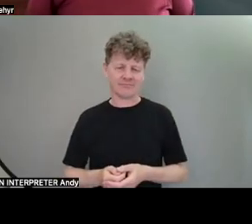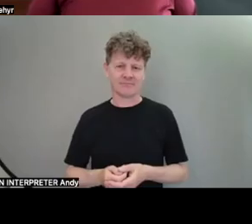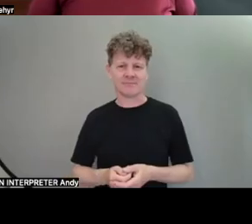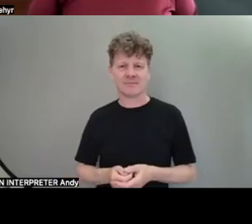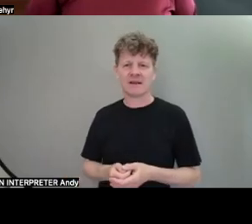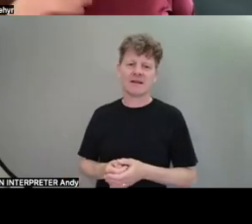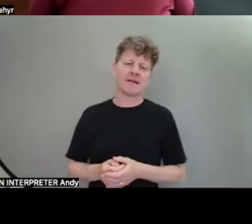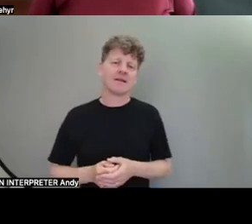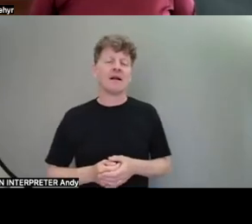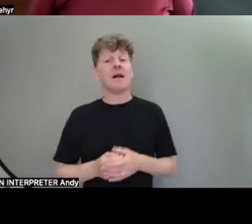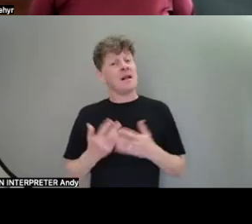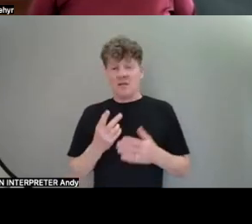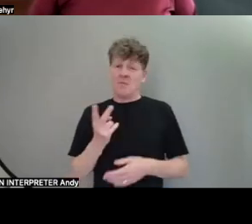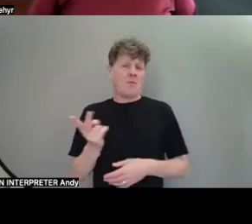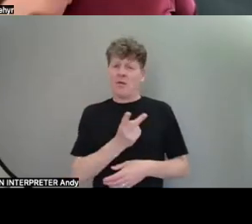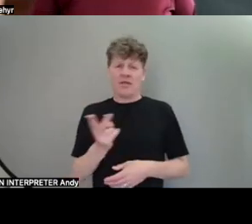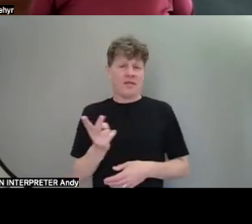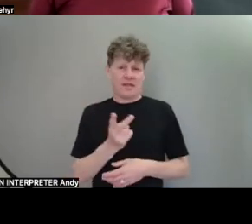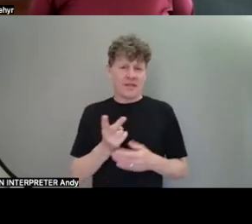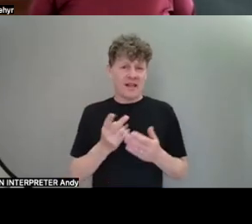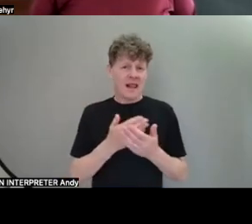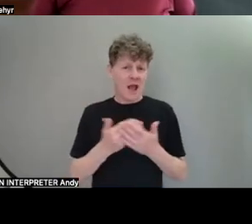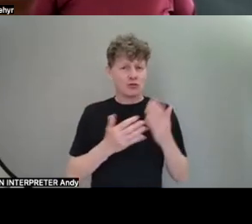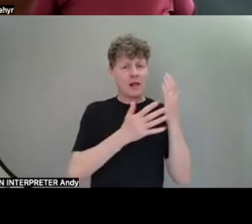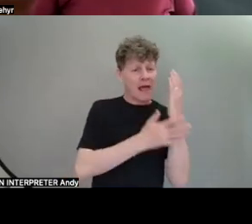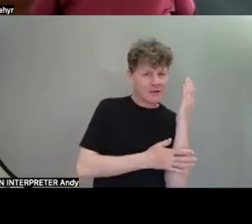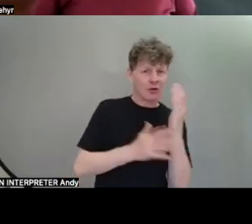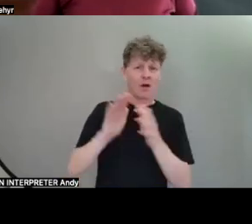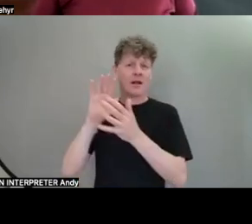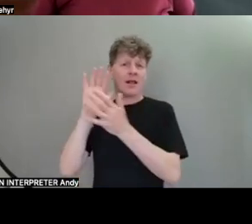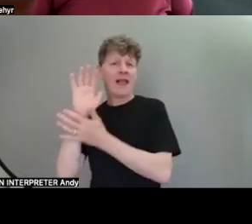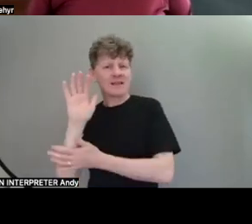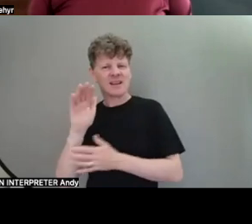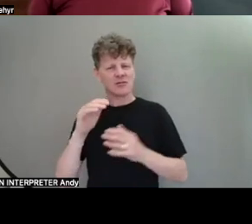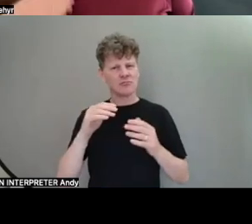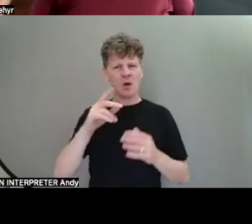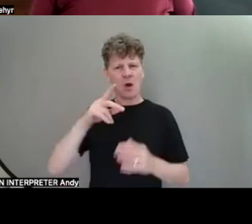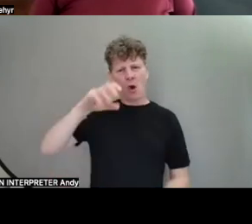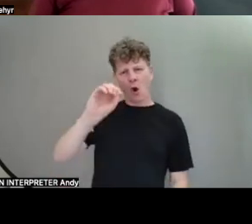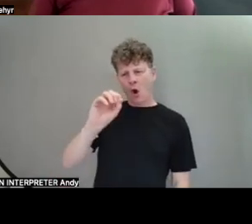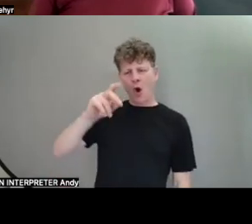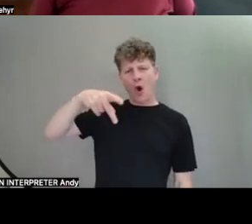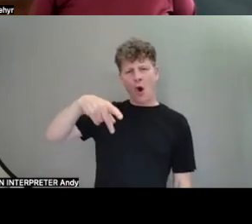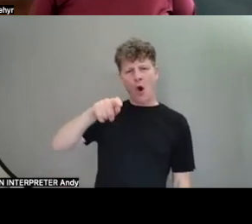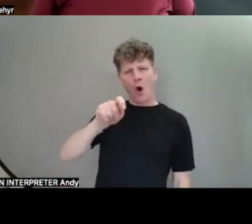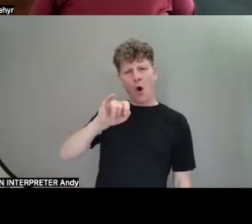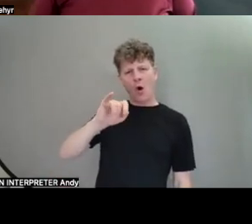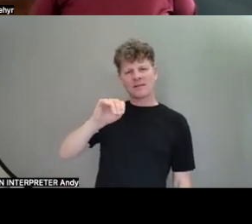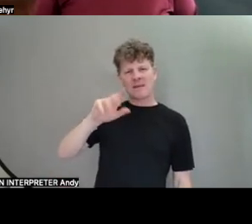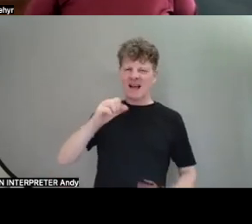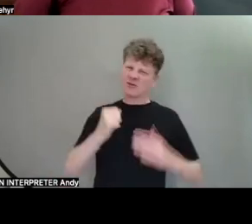Supporting that both languages, the lexicons in both languages are optimized for fast retrieval